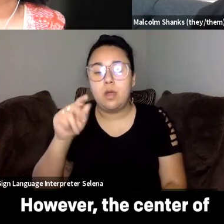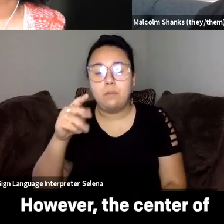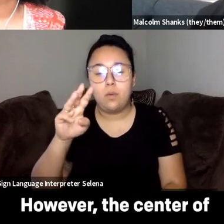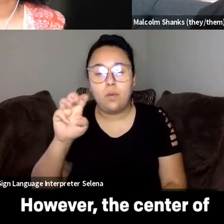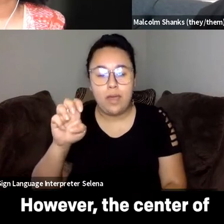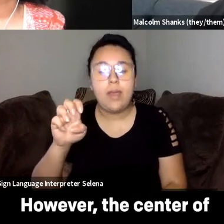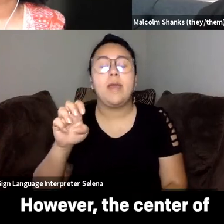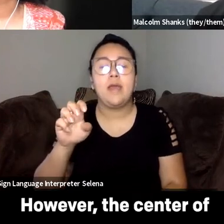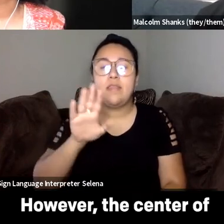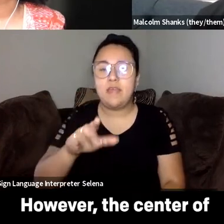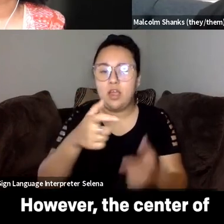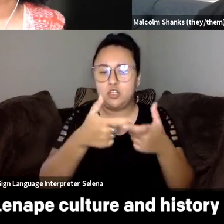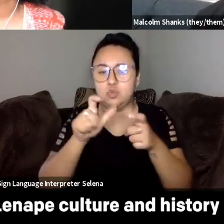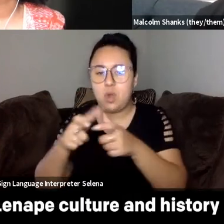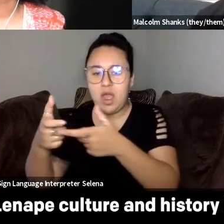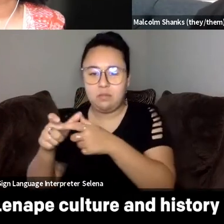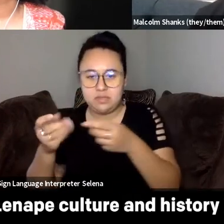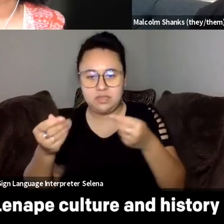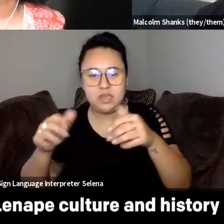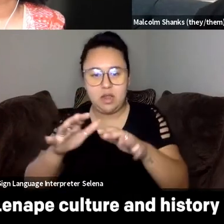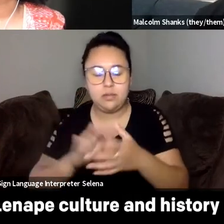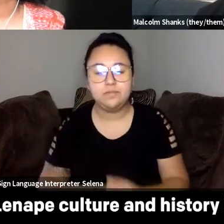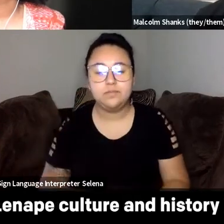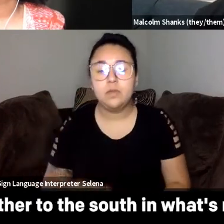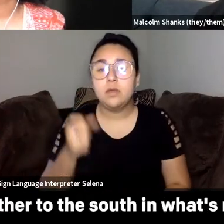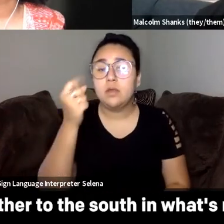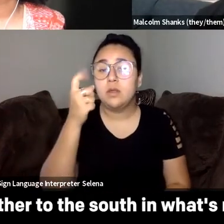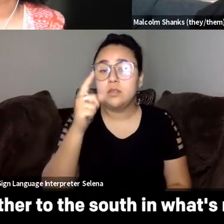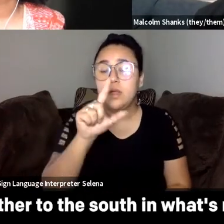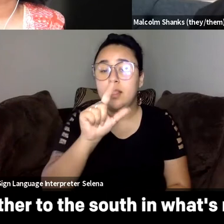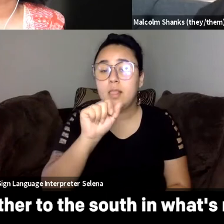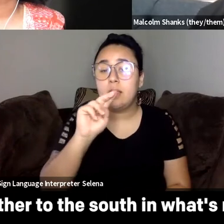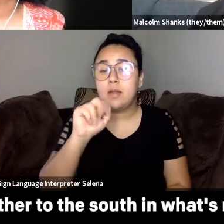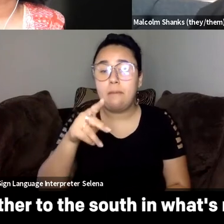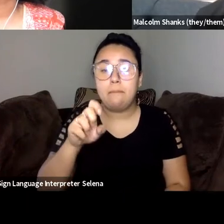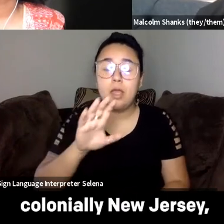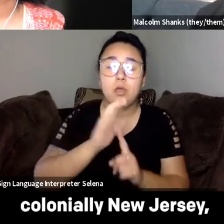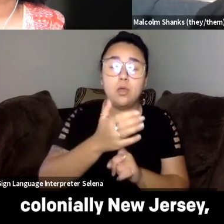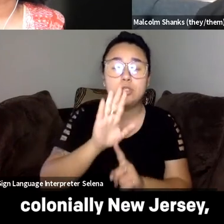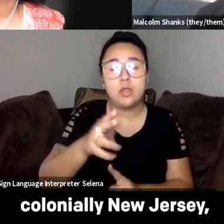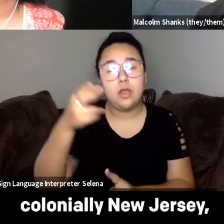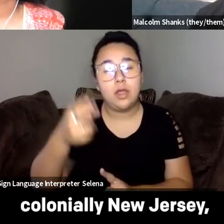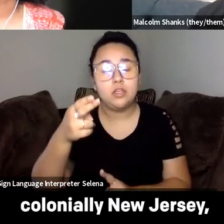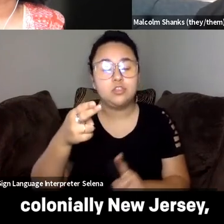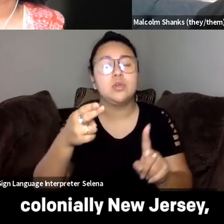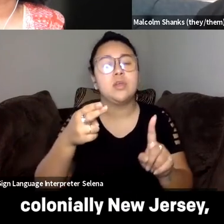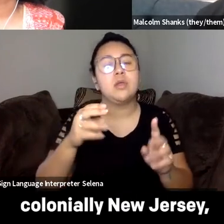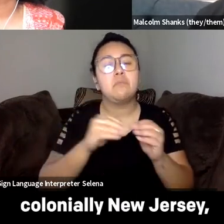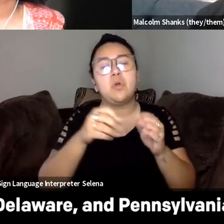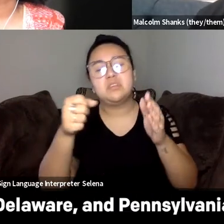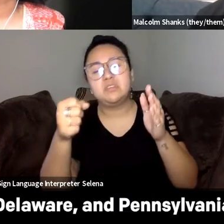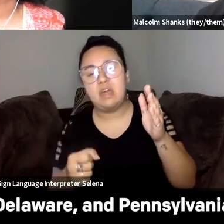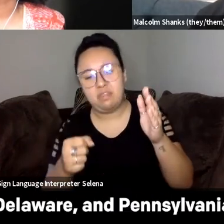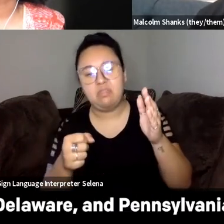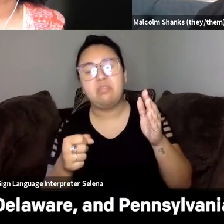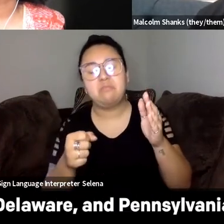territory. However, the center of Lenape culture and history is further to the south in what's now colonially